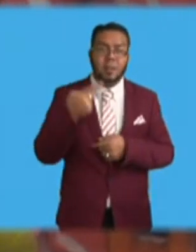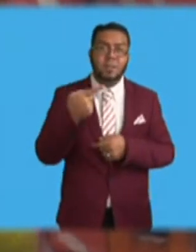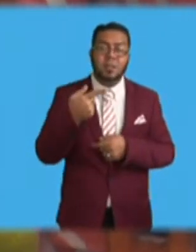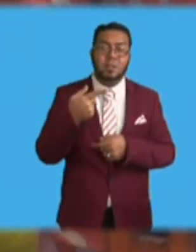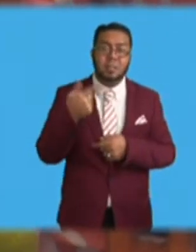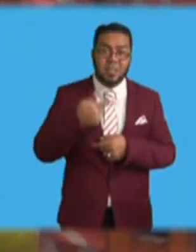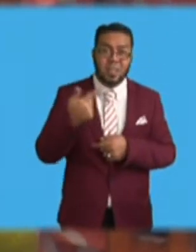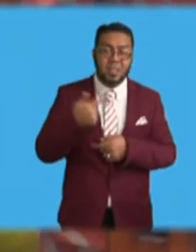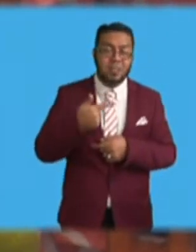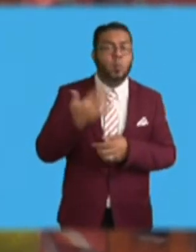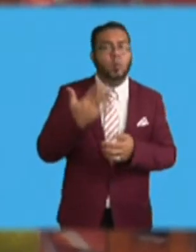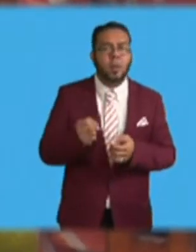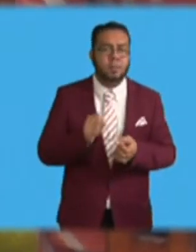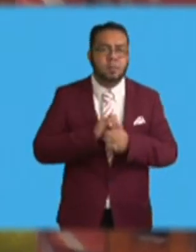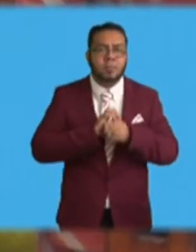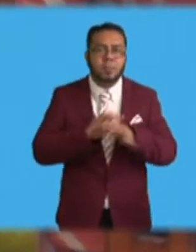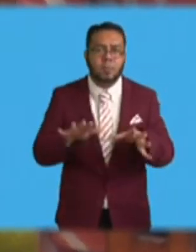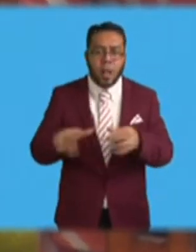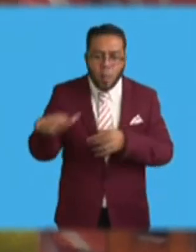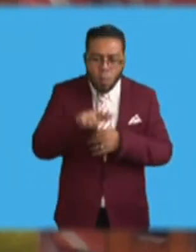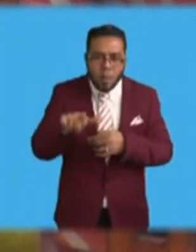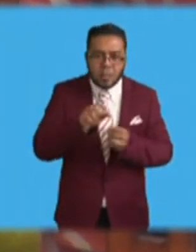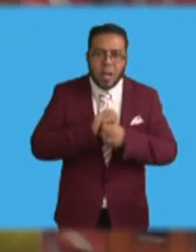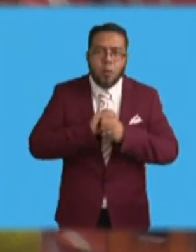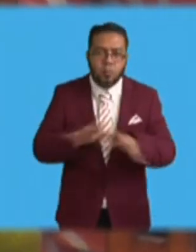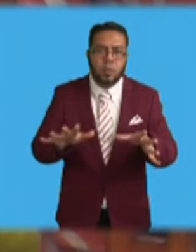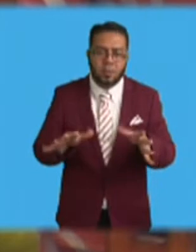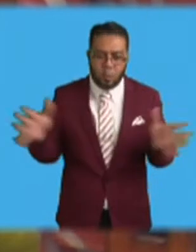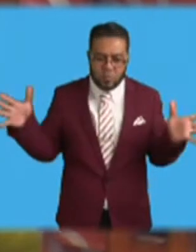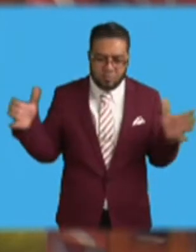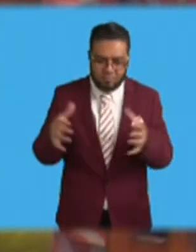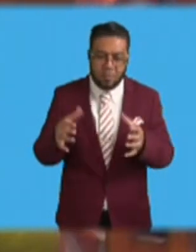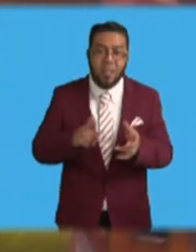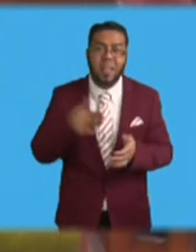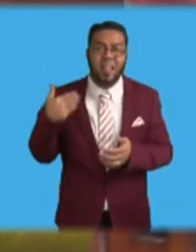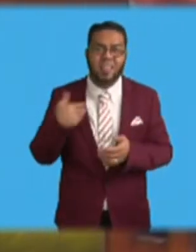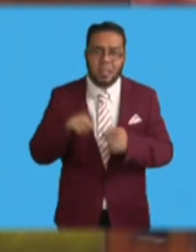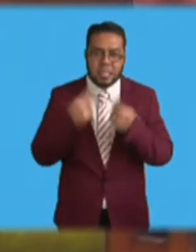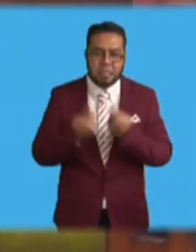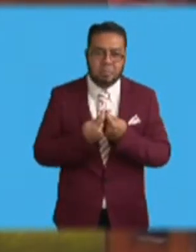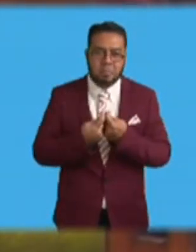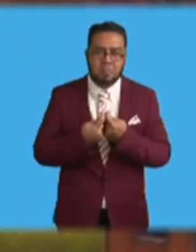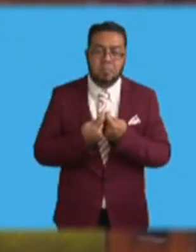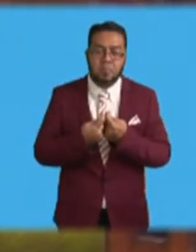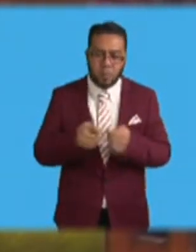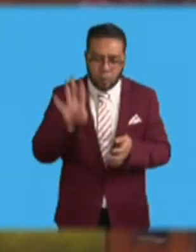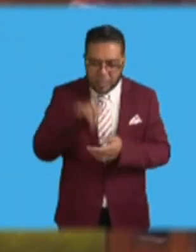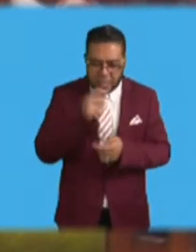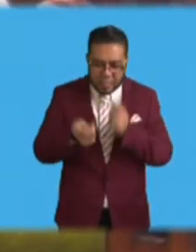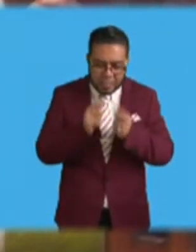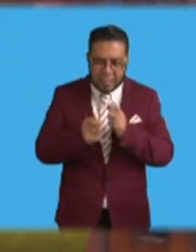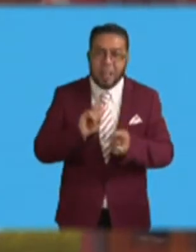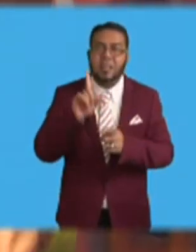localized outbreak at St. John's College. That was contained by the health team as soon as diagnosis test was